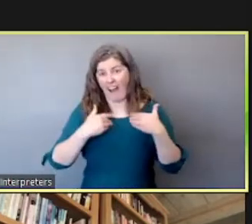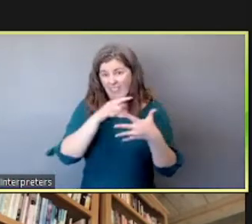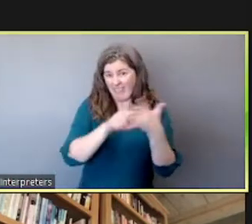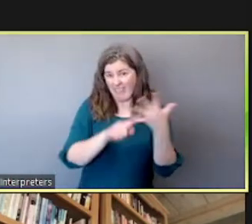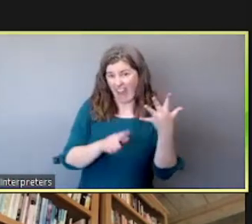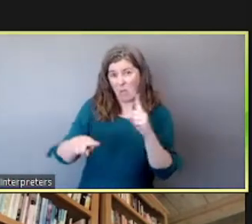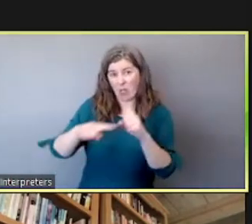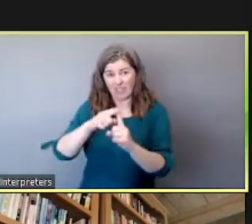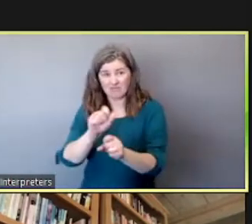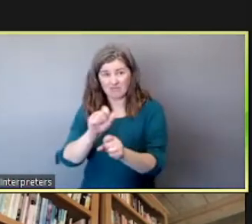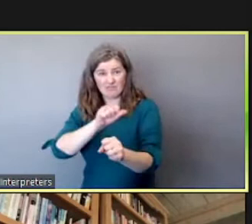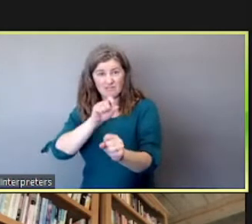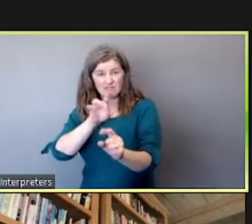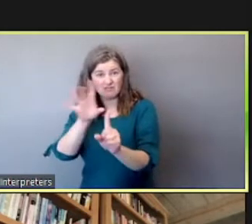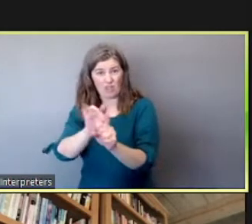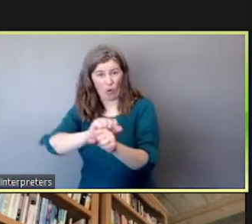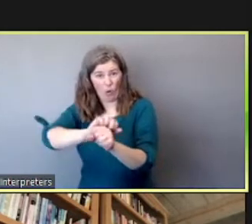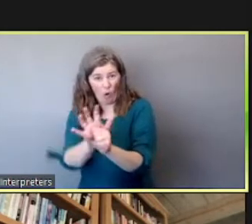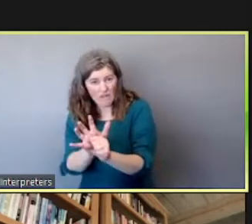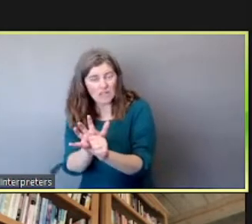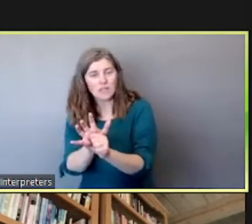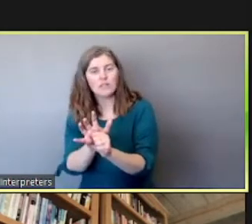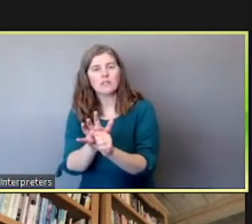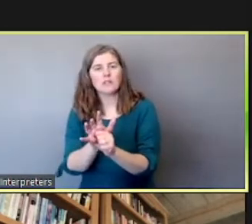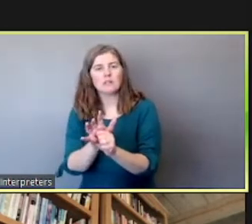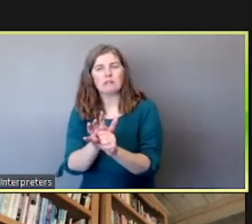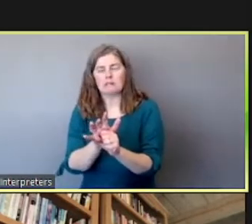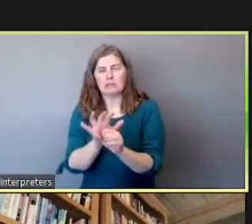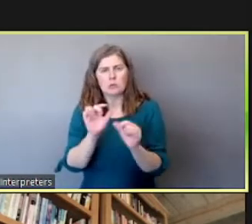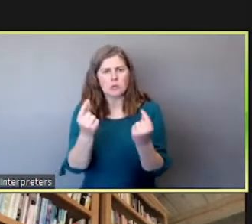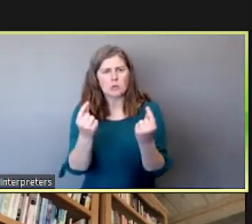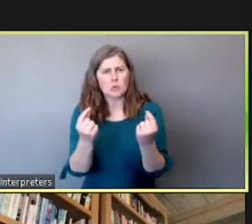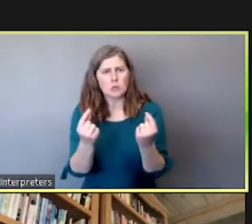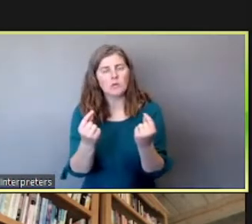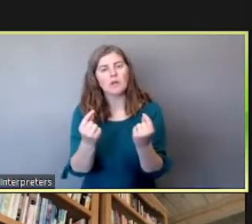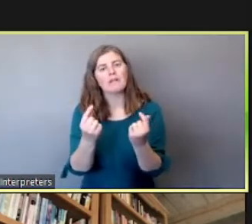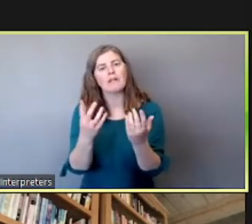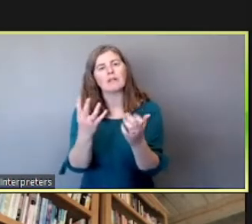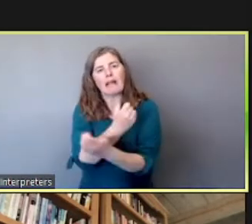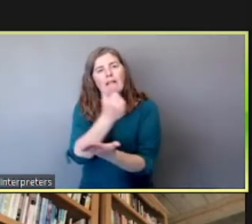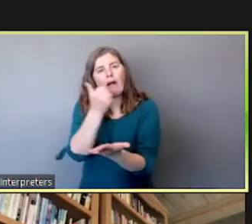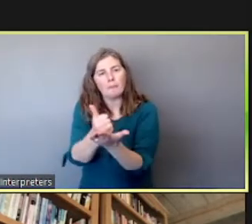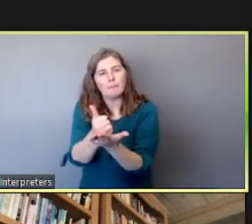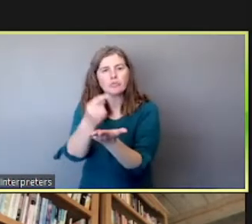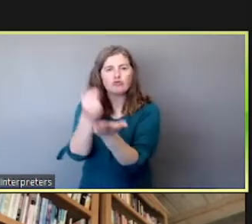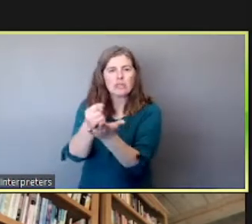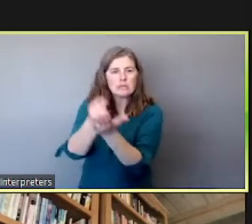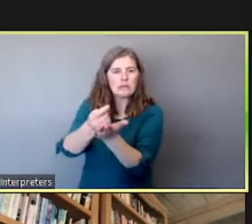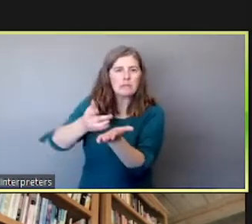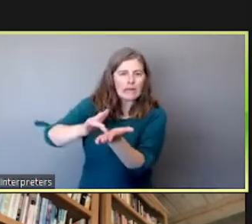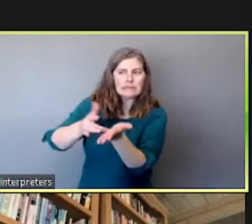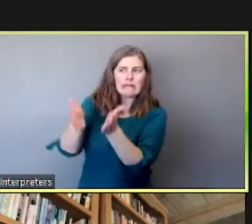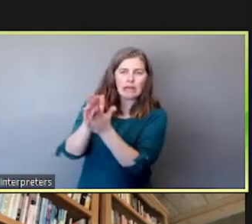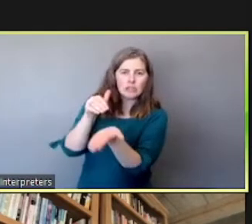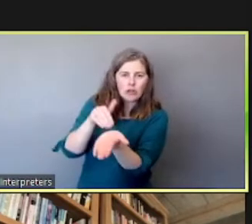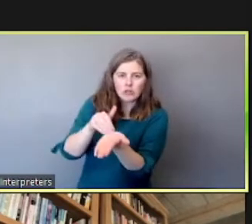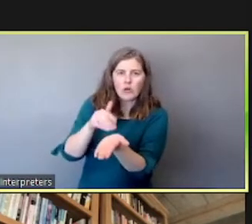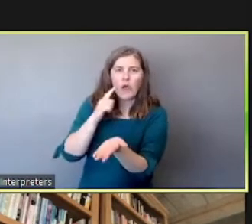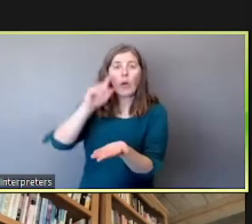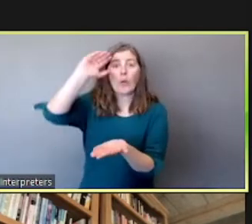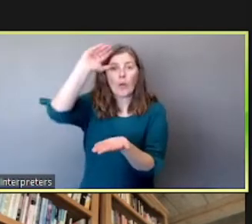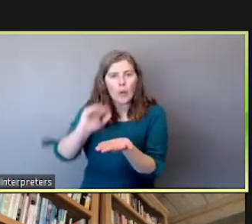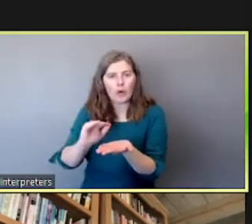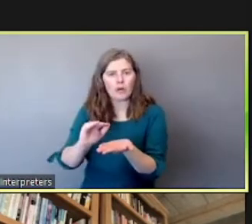look online at the list, and you get COVID, get treatment. You lower your chances of going in the